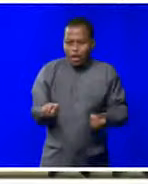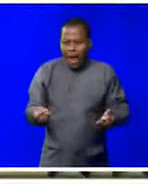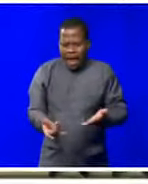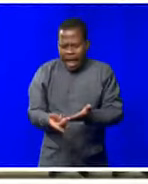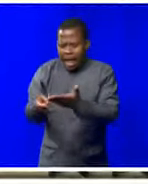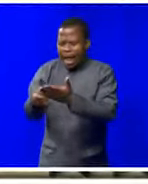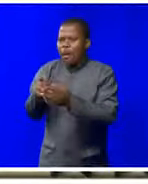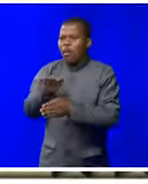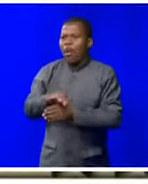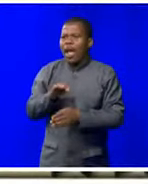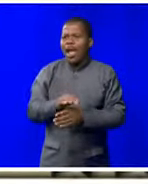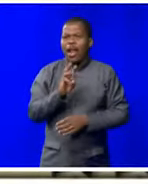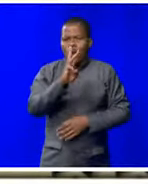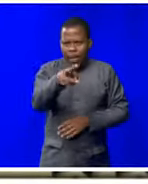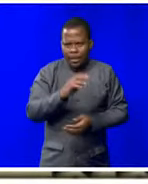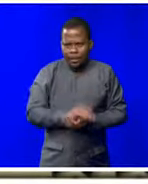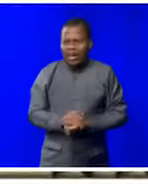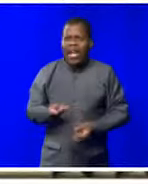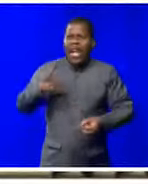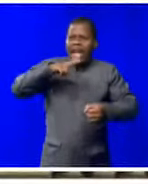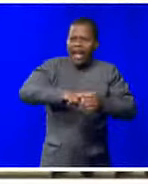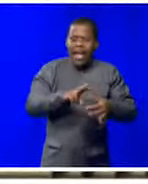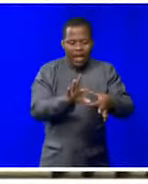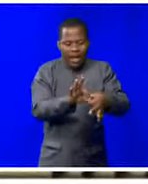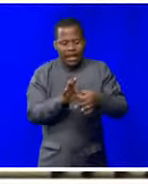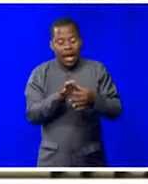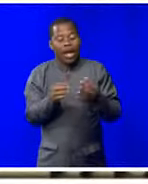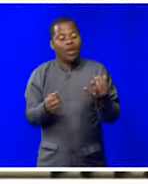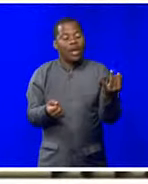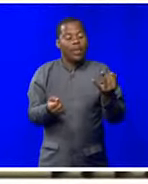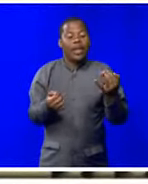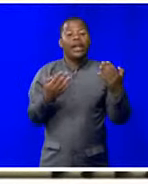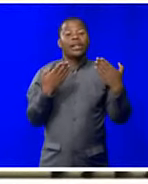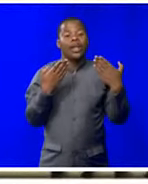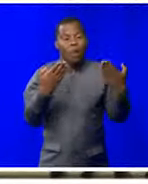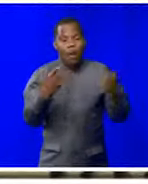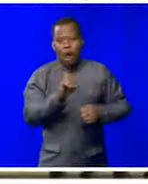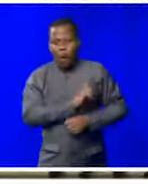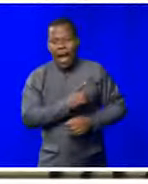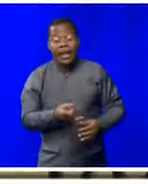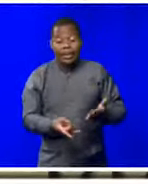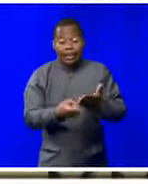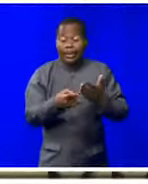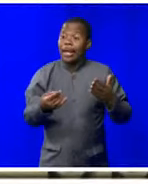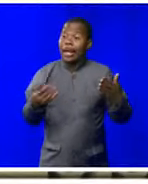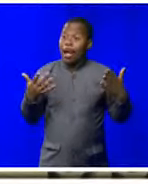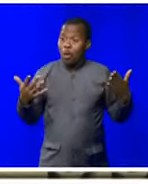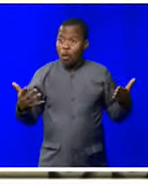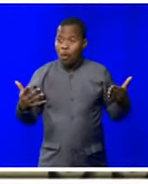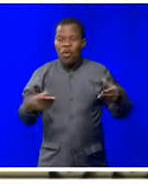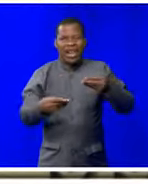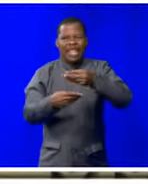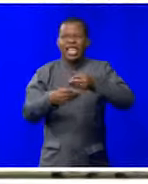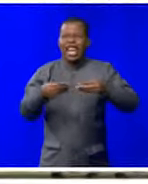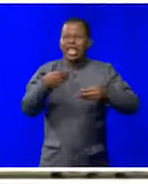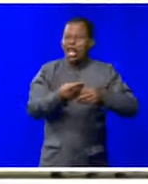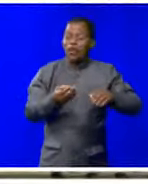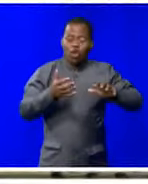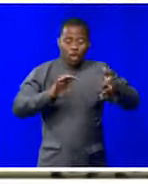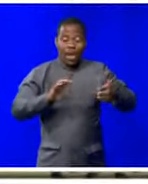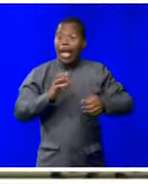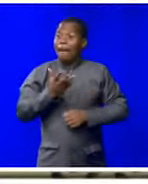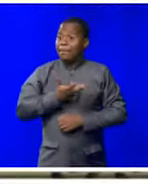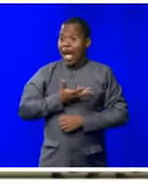nje kakhulu nako ukuthi nintengosi kusisita ngoba mawubuka nje le takhiwe betilimele kakhulu lethe.